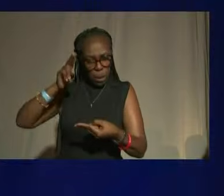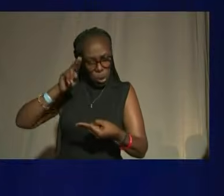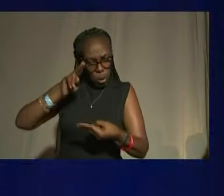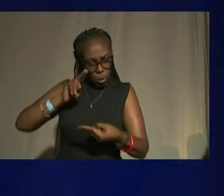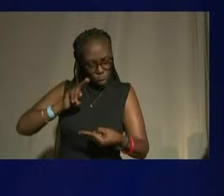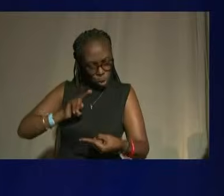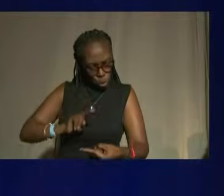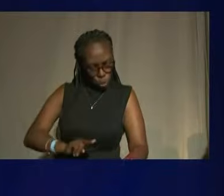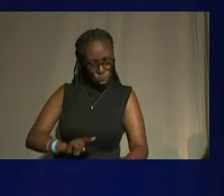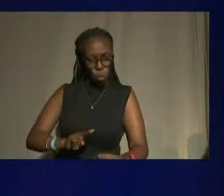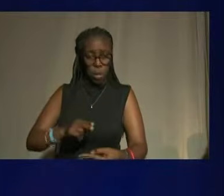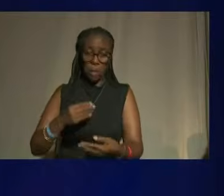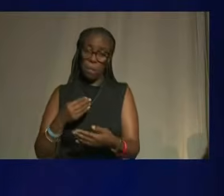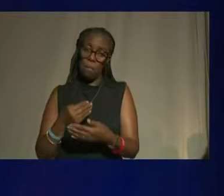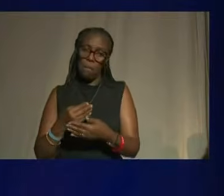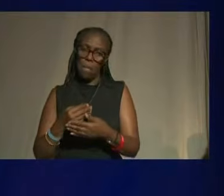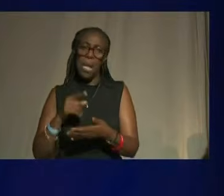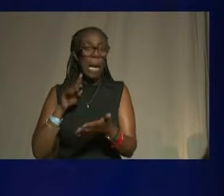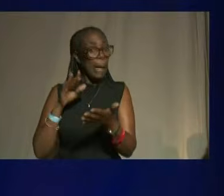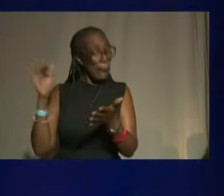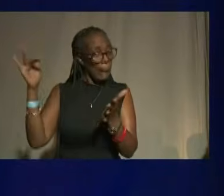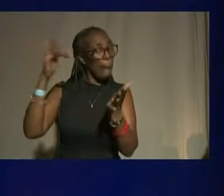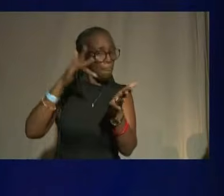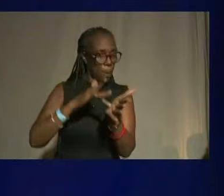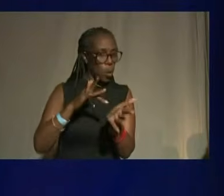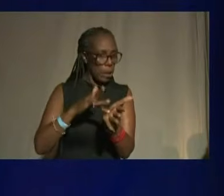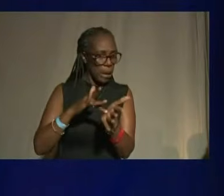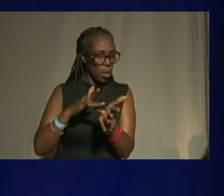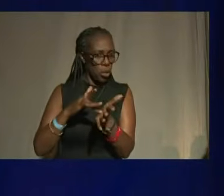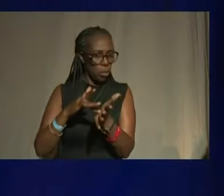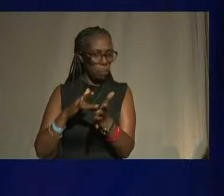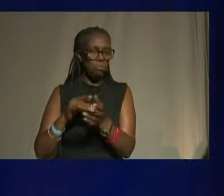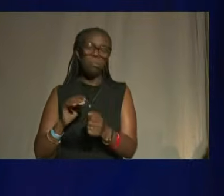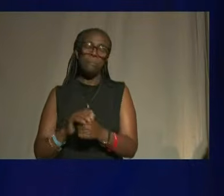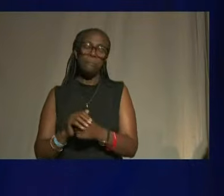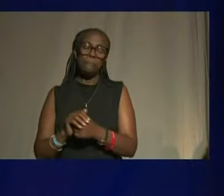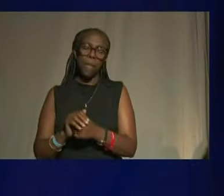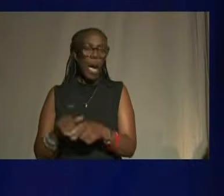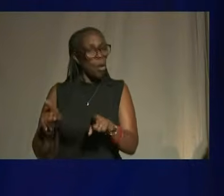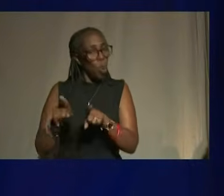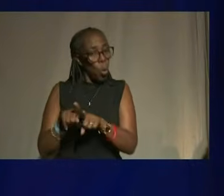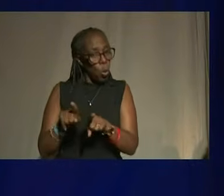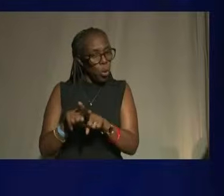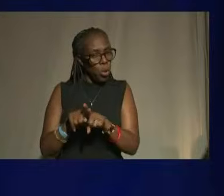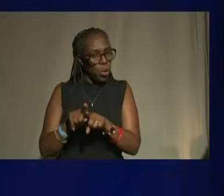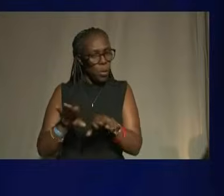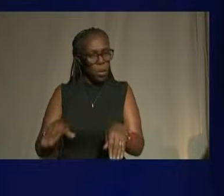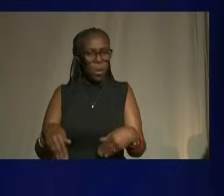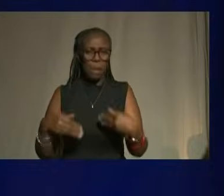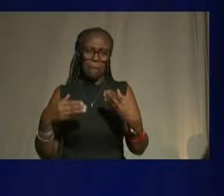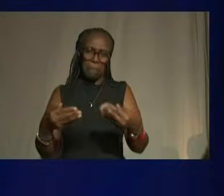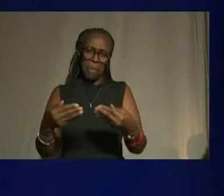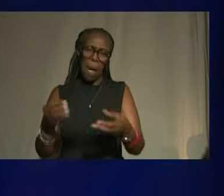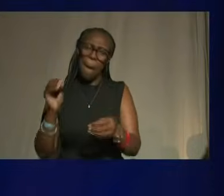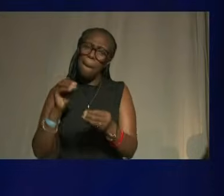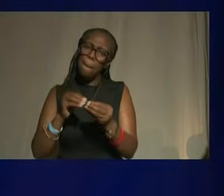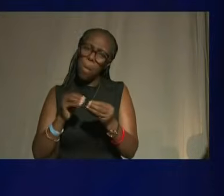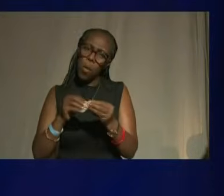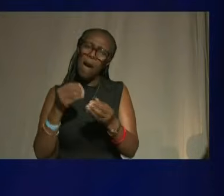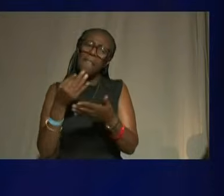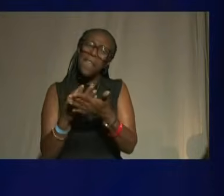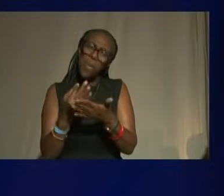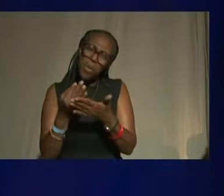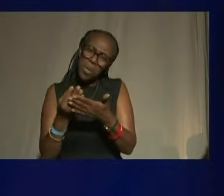We also commit to helping farmers access financing at more affordable rates and terms. We also commit to helping them